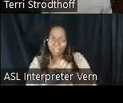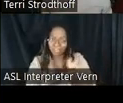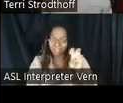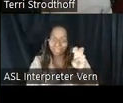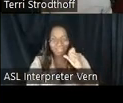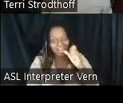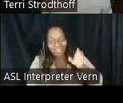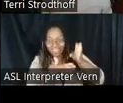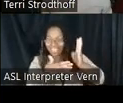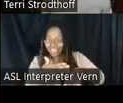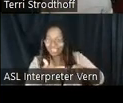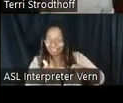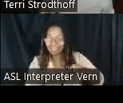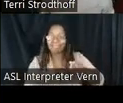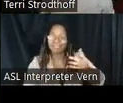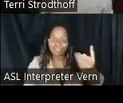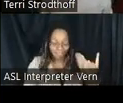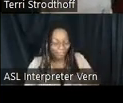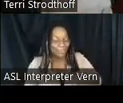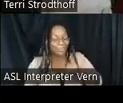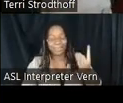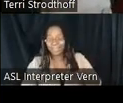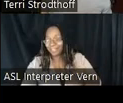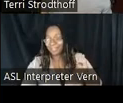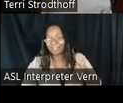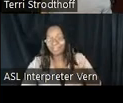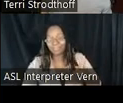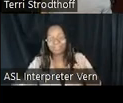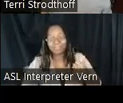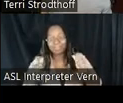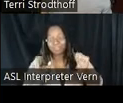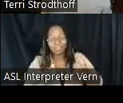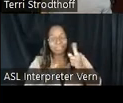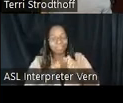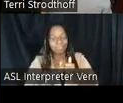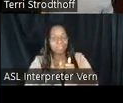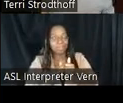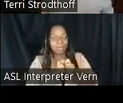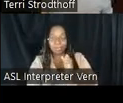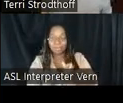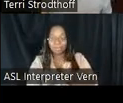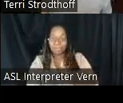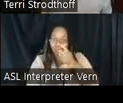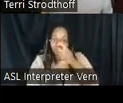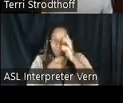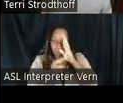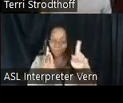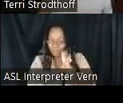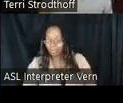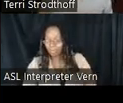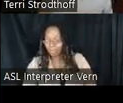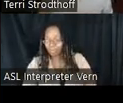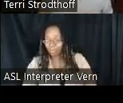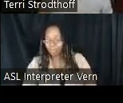We're always trying to understand the ways that the impacts of our trauma are showing up. And then